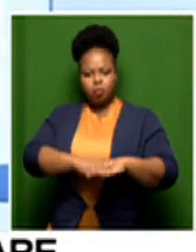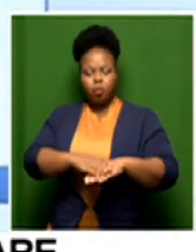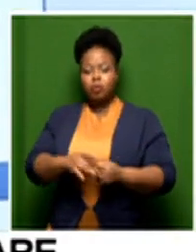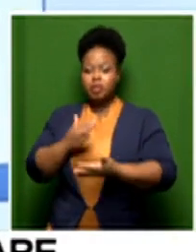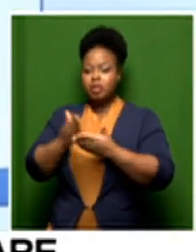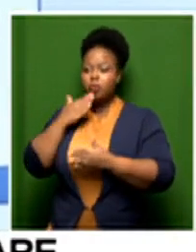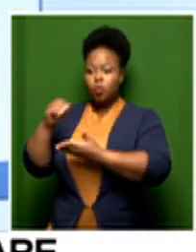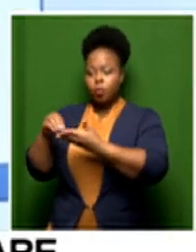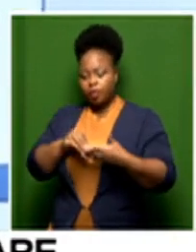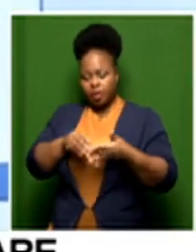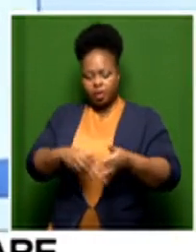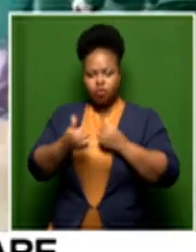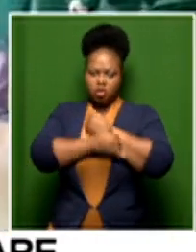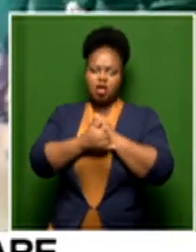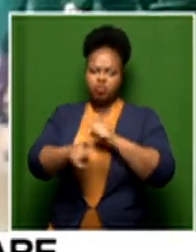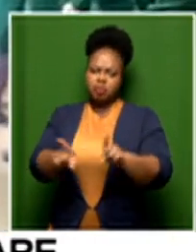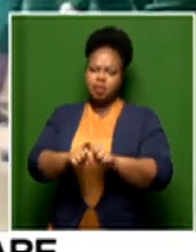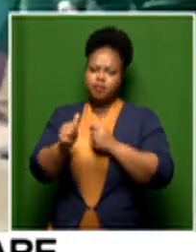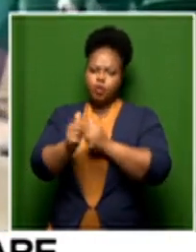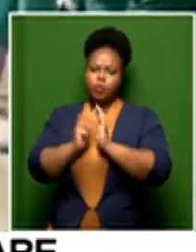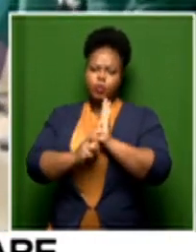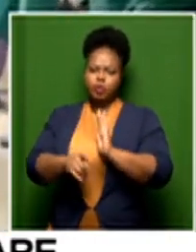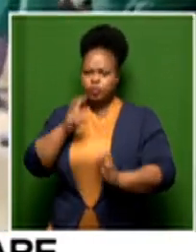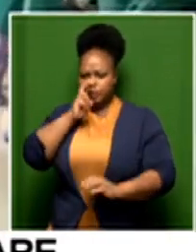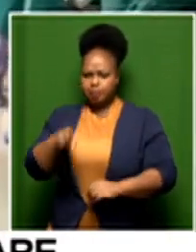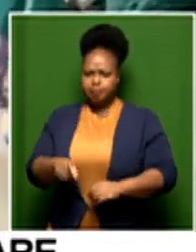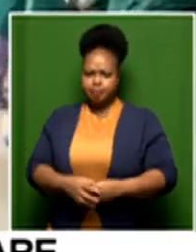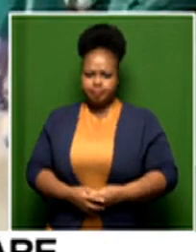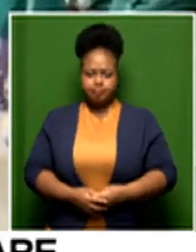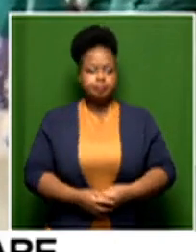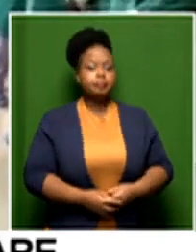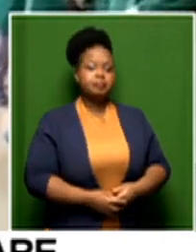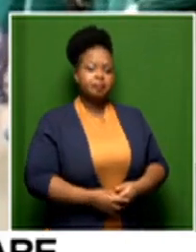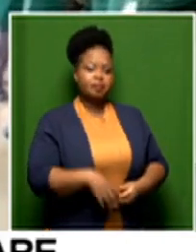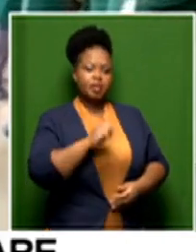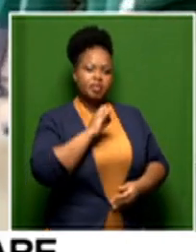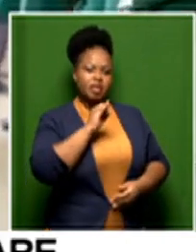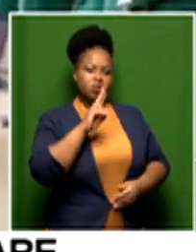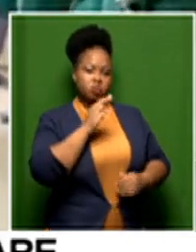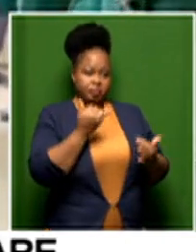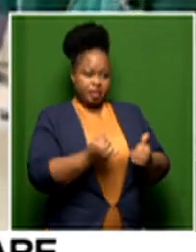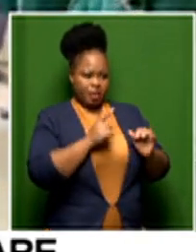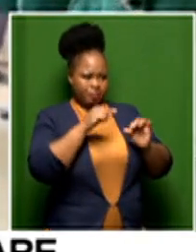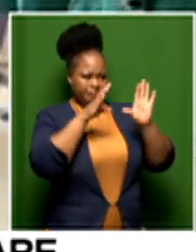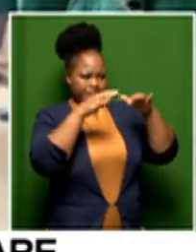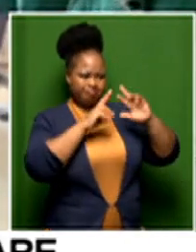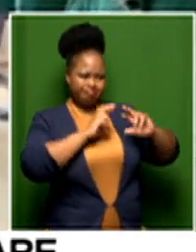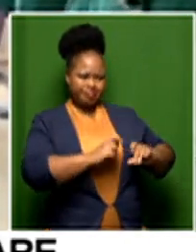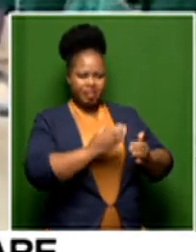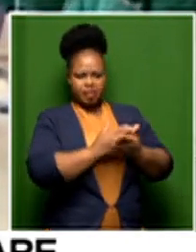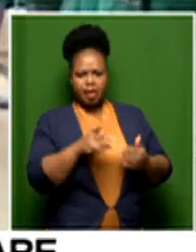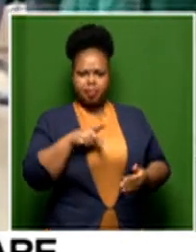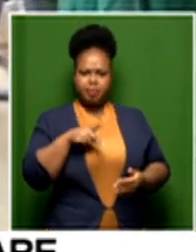them into the country as well have more restrictions on them. Now, Momeena, the SIU is currently investigating